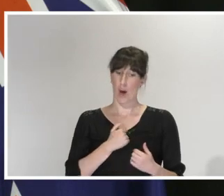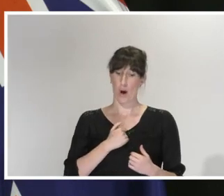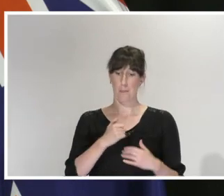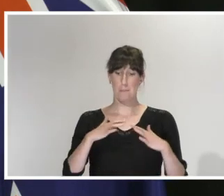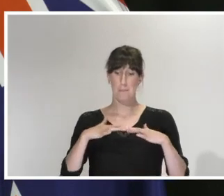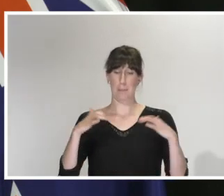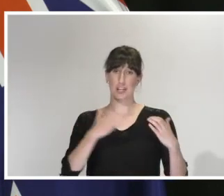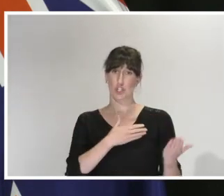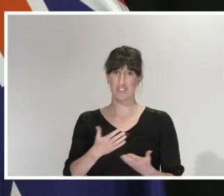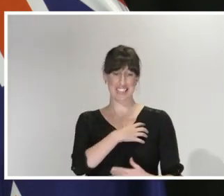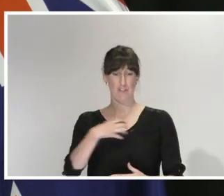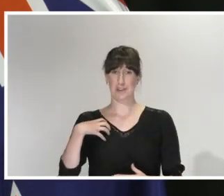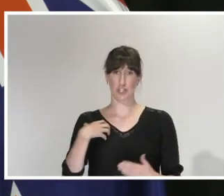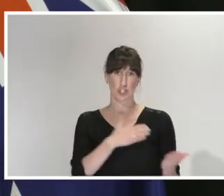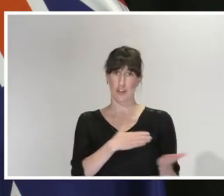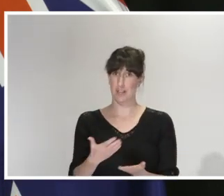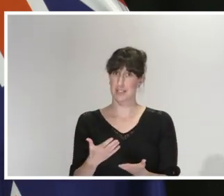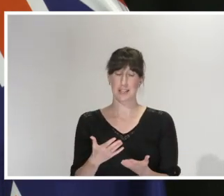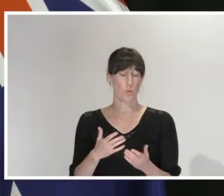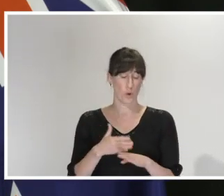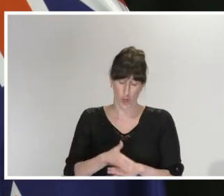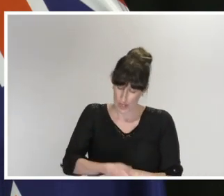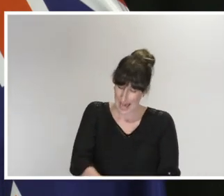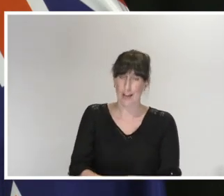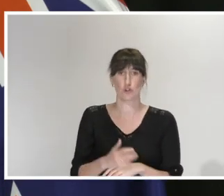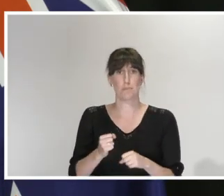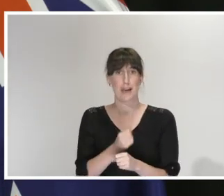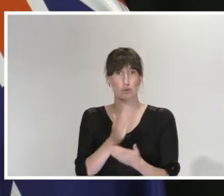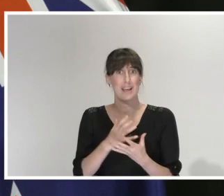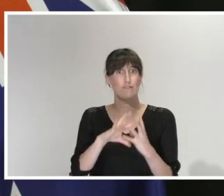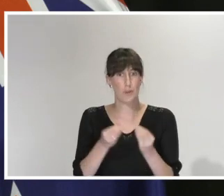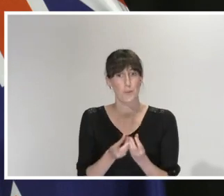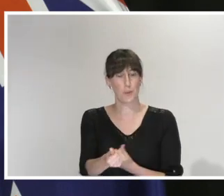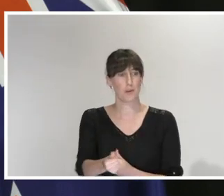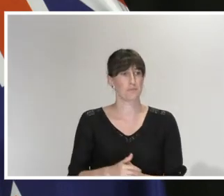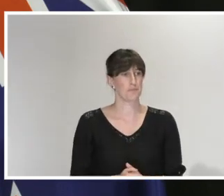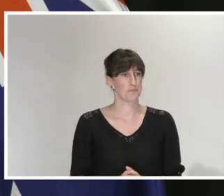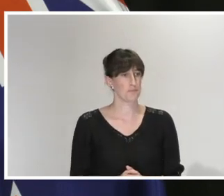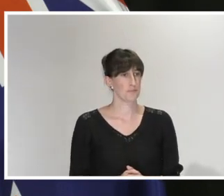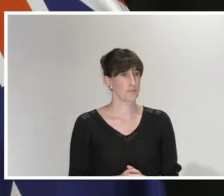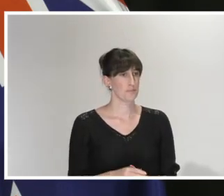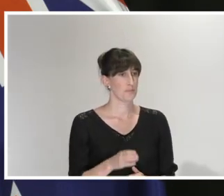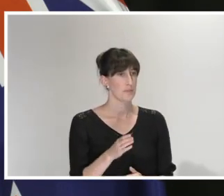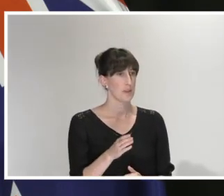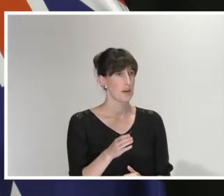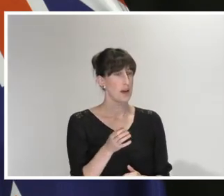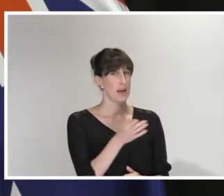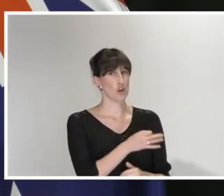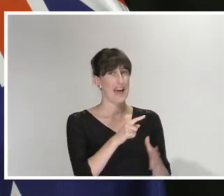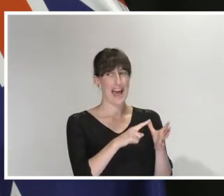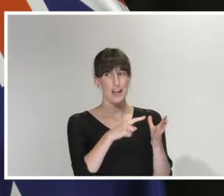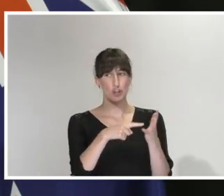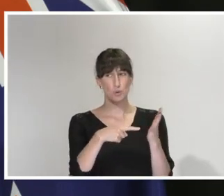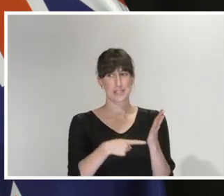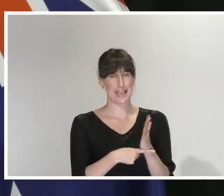way the public service has responded. AUT at all about their plan to change all their papers to kind of one at a time and 1 month blocks? They would have